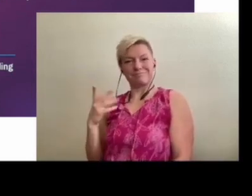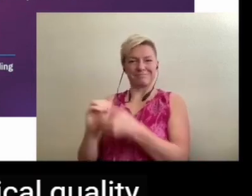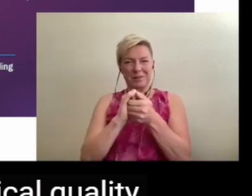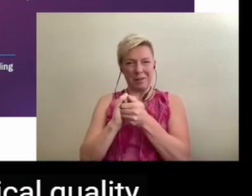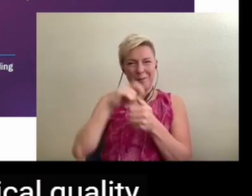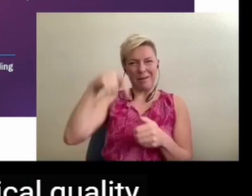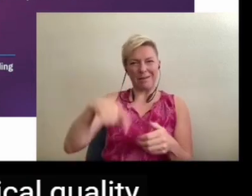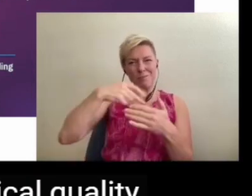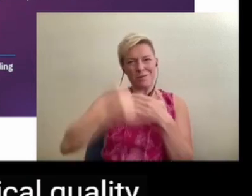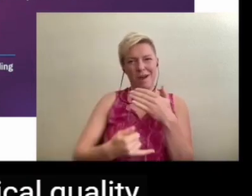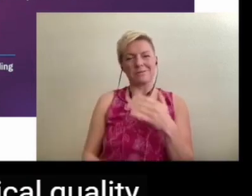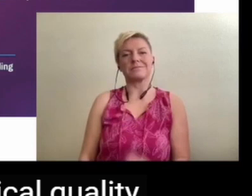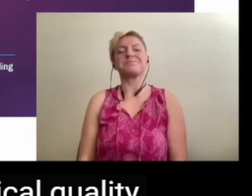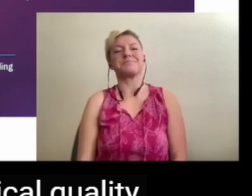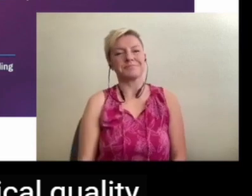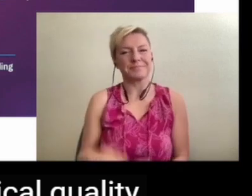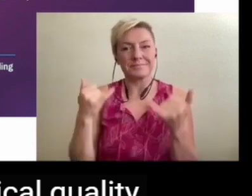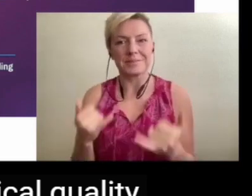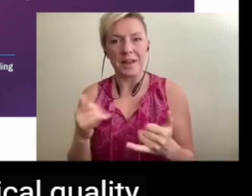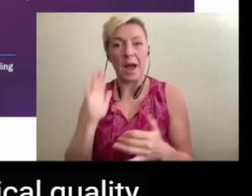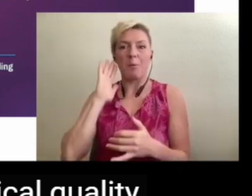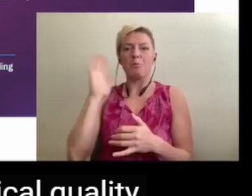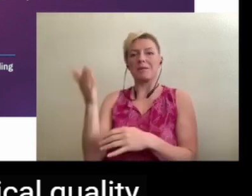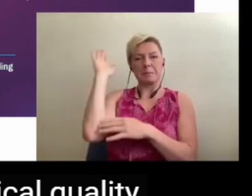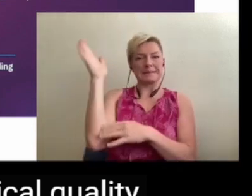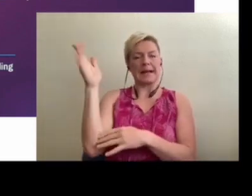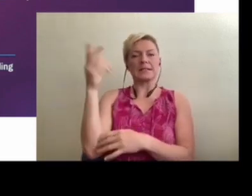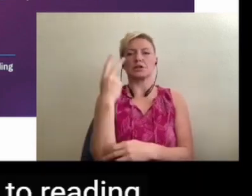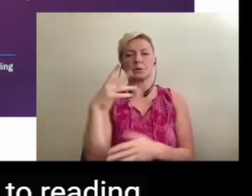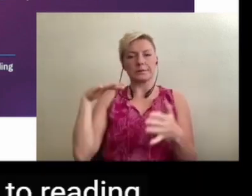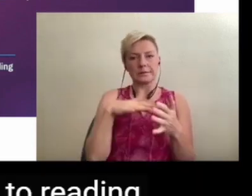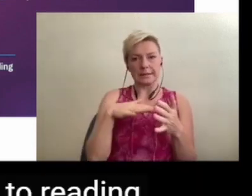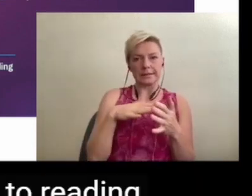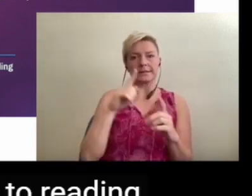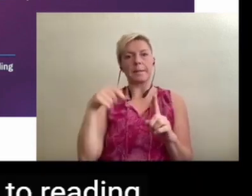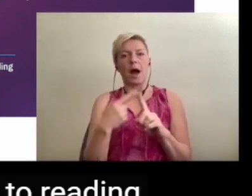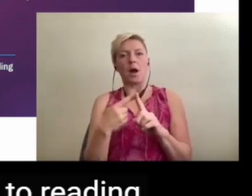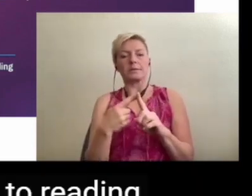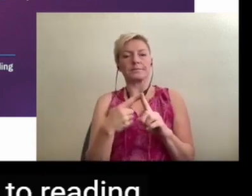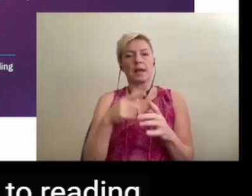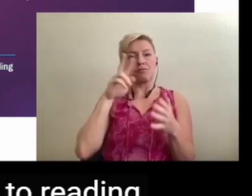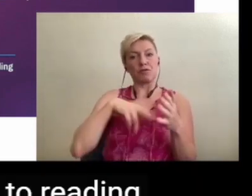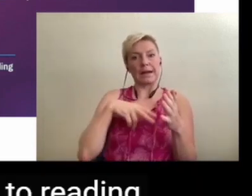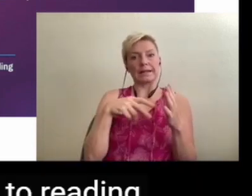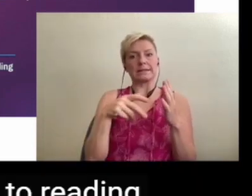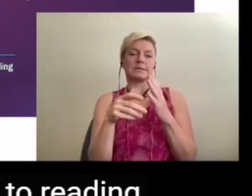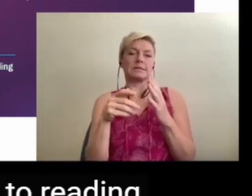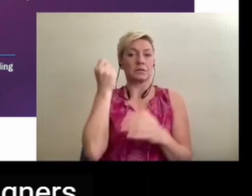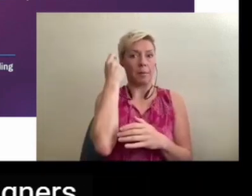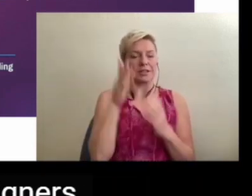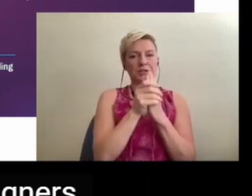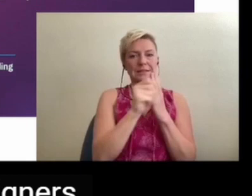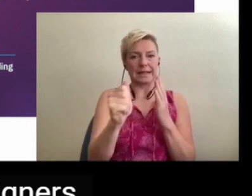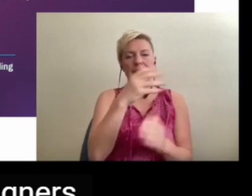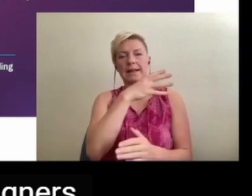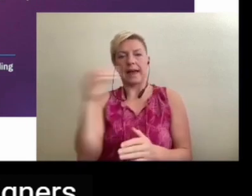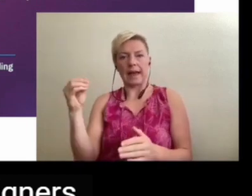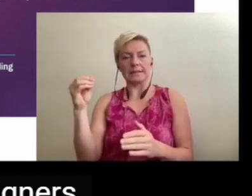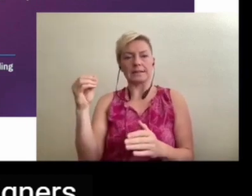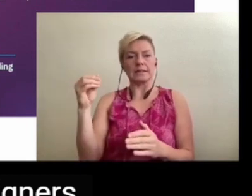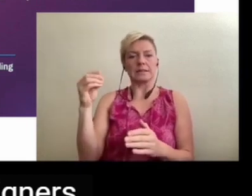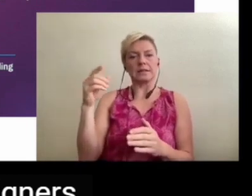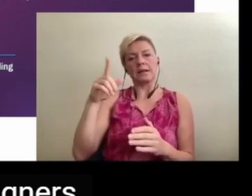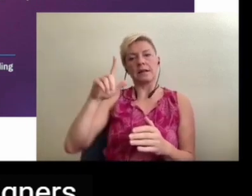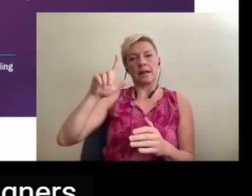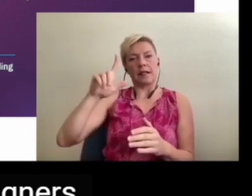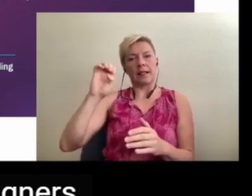studies that investigated the contribution of lexical quality and American Sign Language skill to reading comprehension in